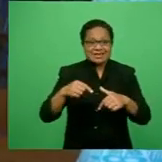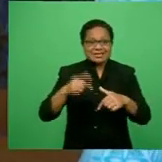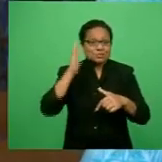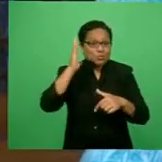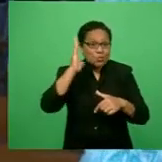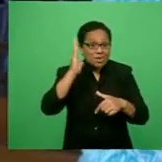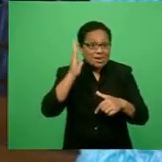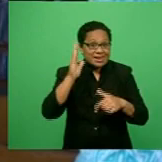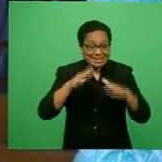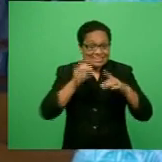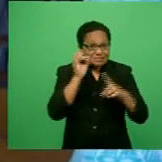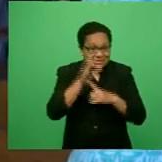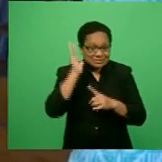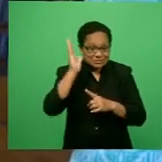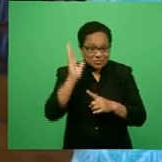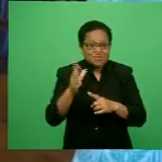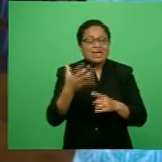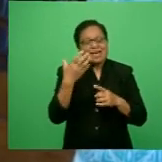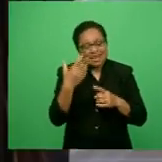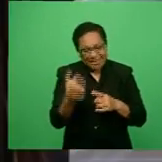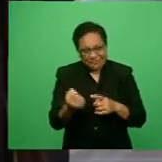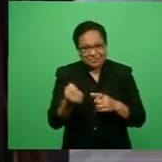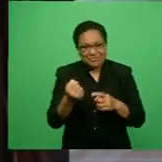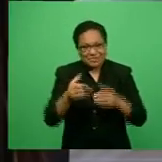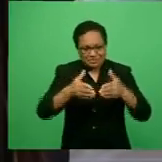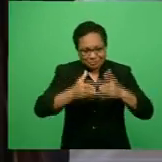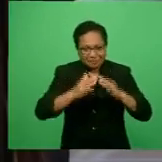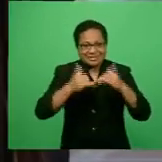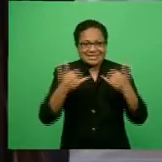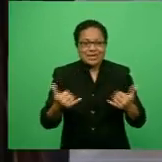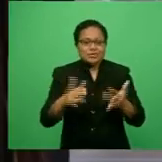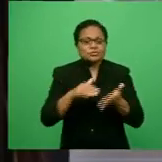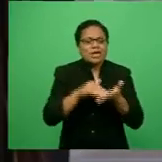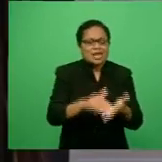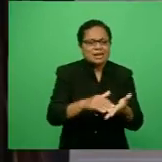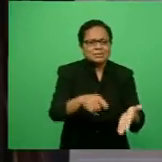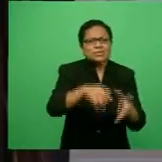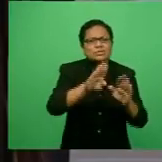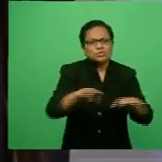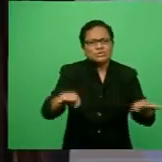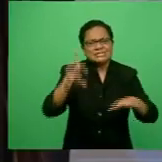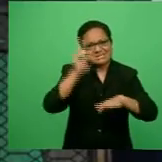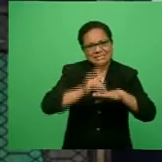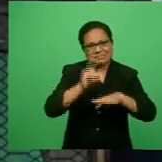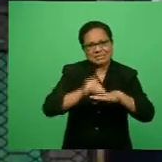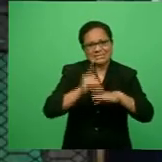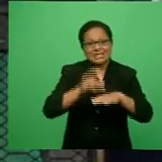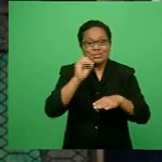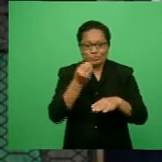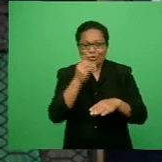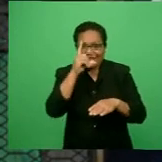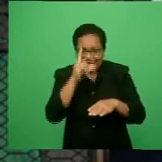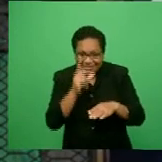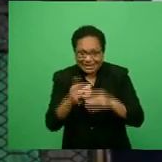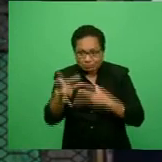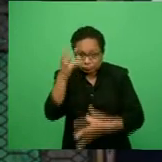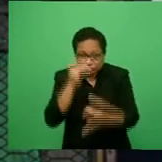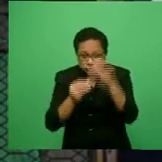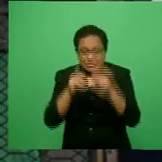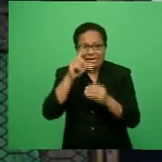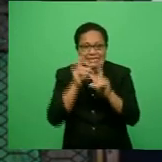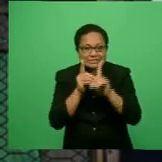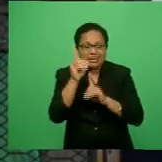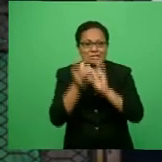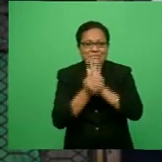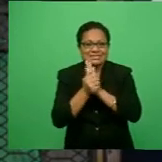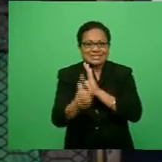helped students overcome various challenges, particularly with parents and caregivers. Government has been allocating grants over